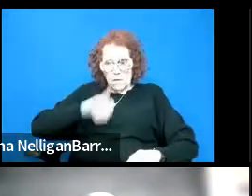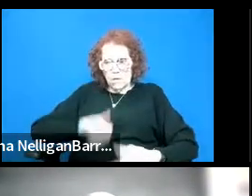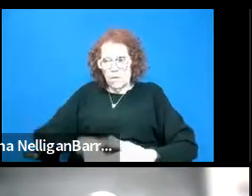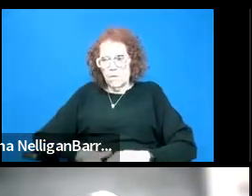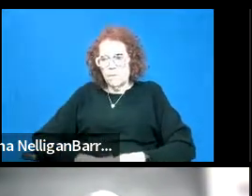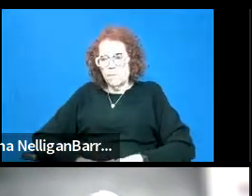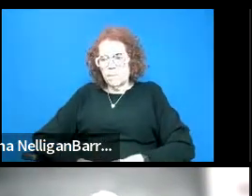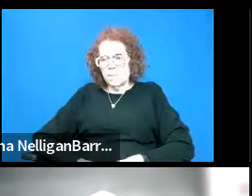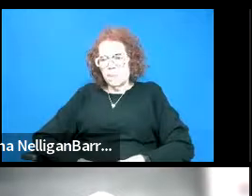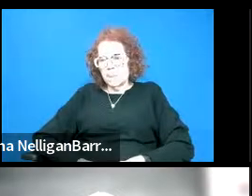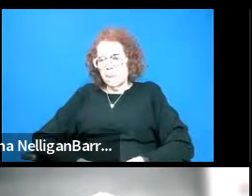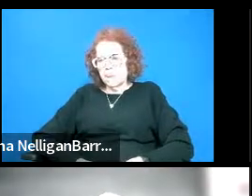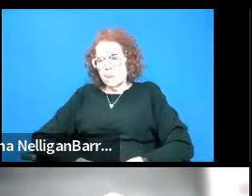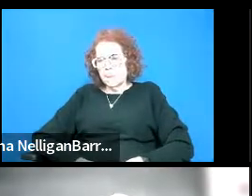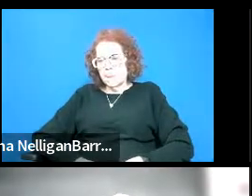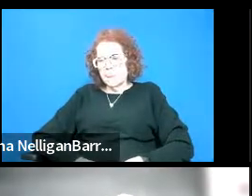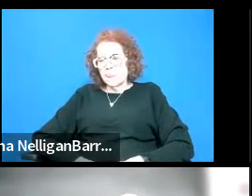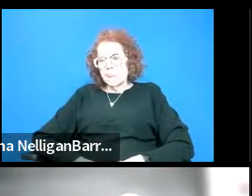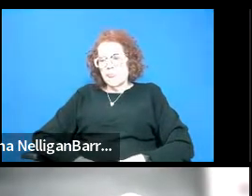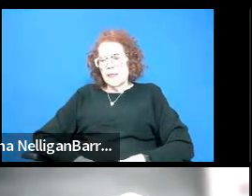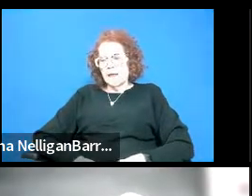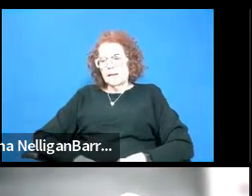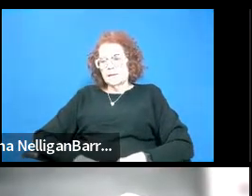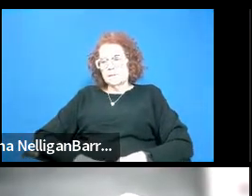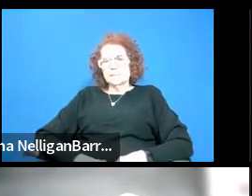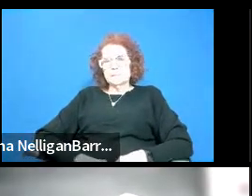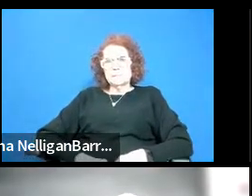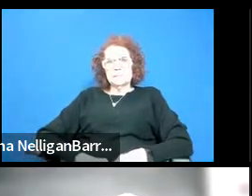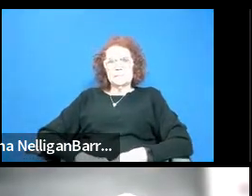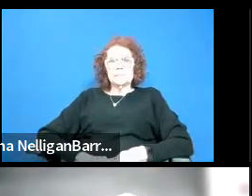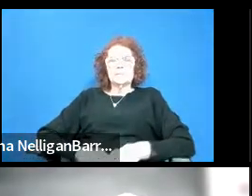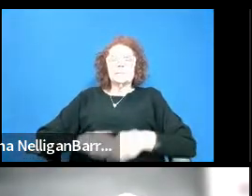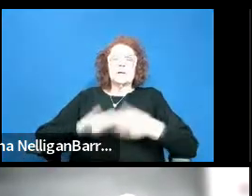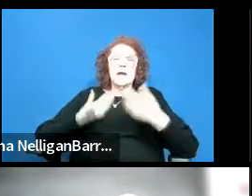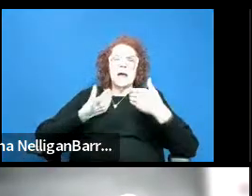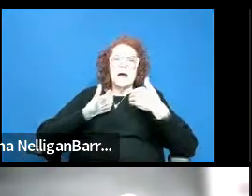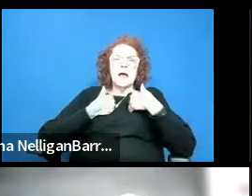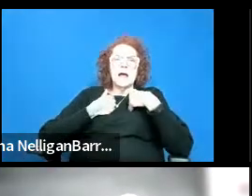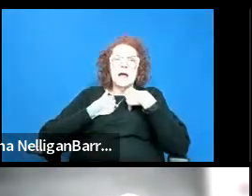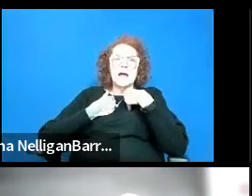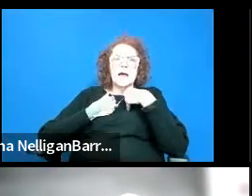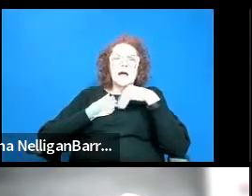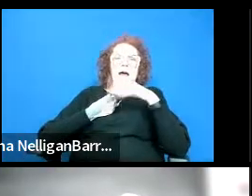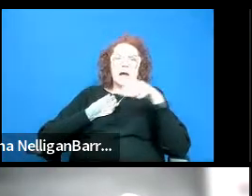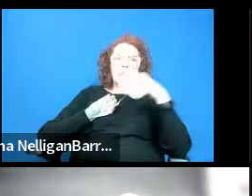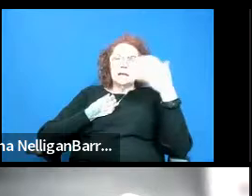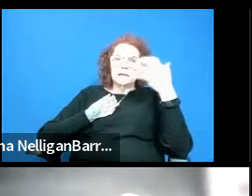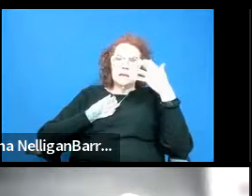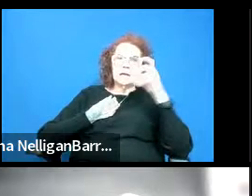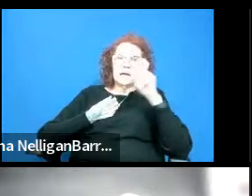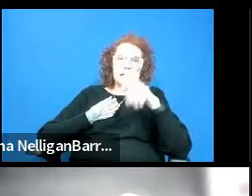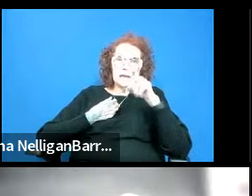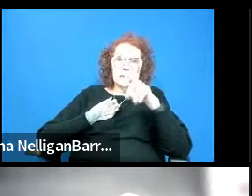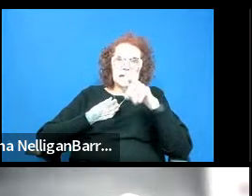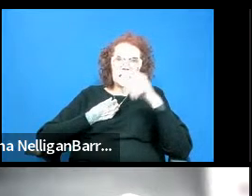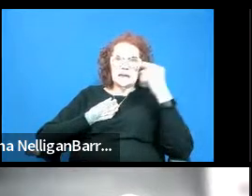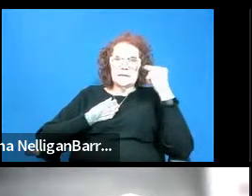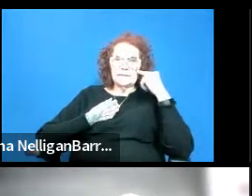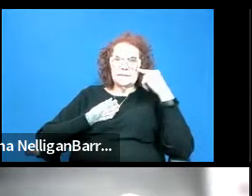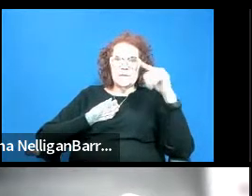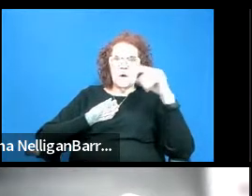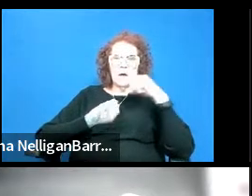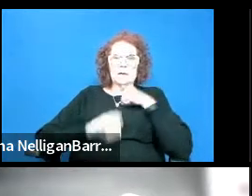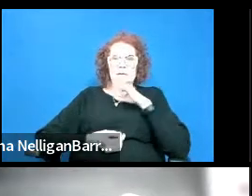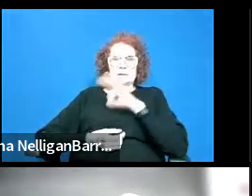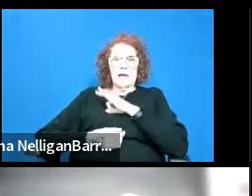we have a significant need to write staffing issues, and I will